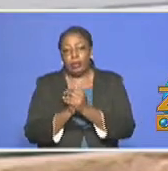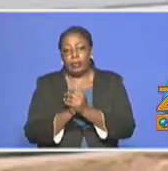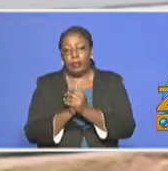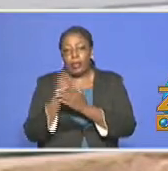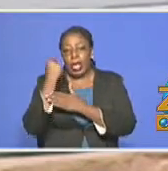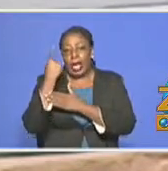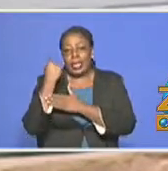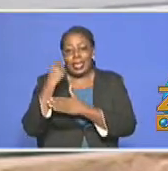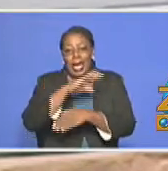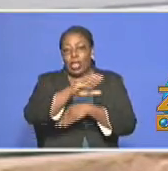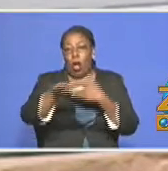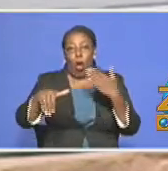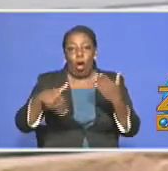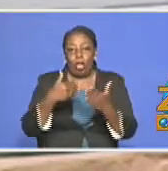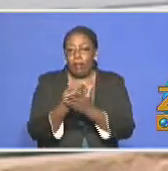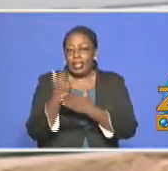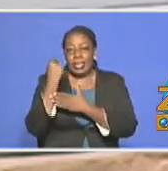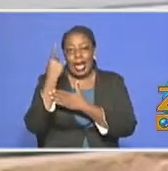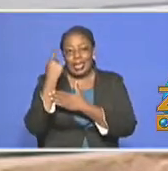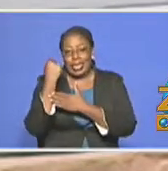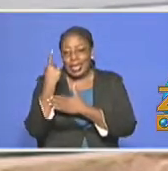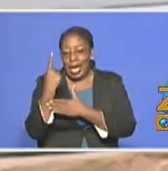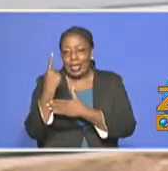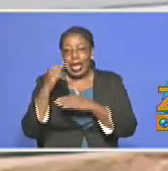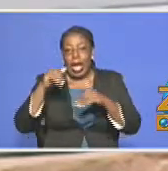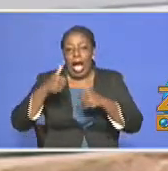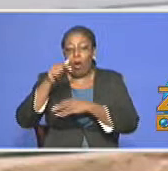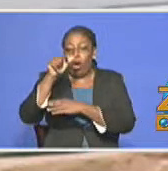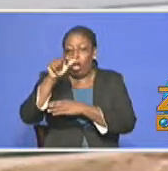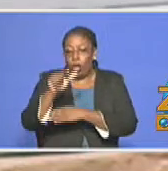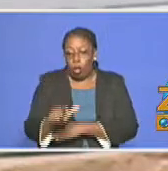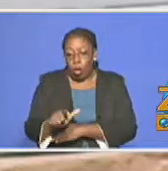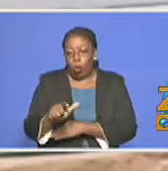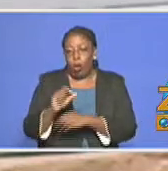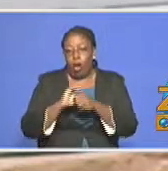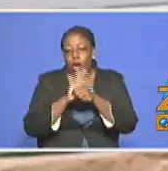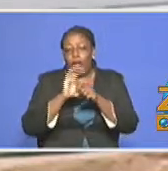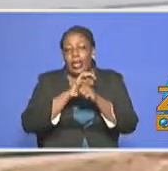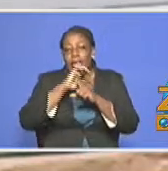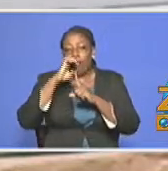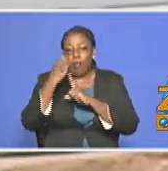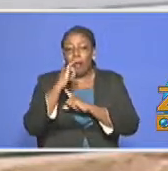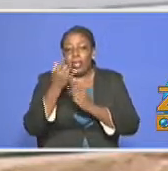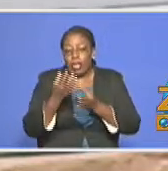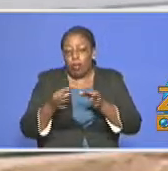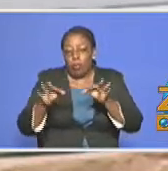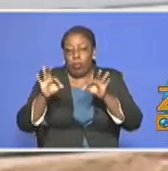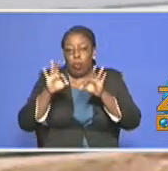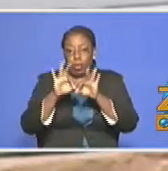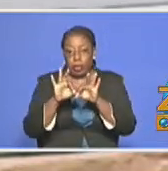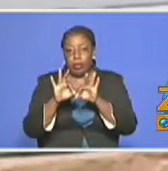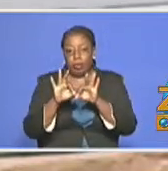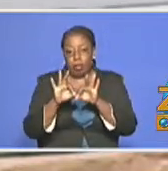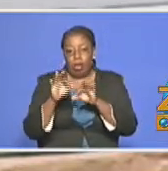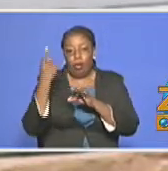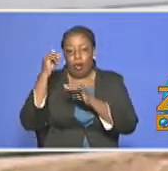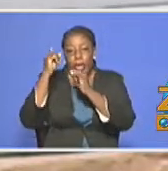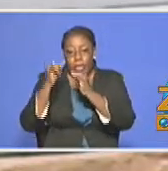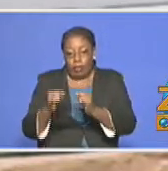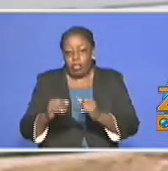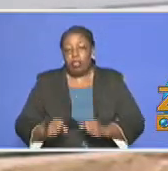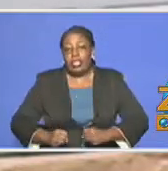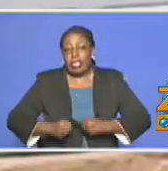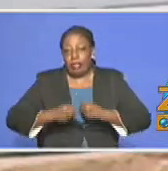Understand, all of us have to understand how a low COVID environment is critical to our collective and individual